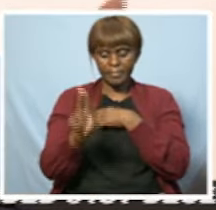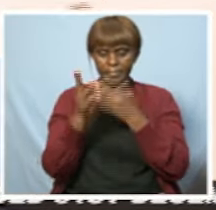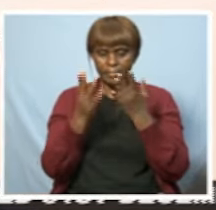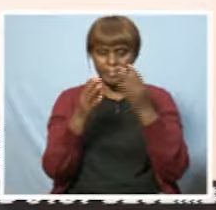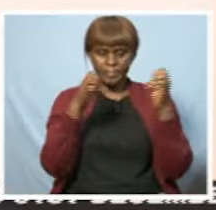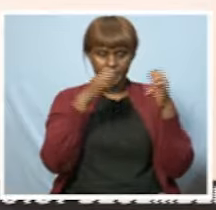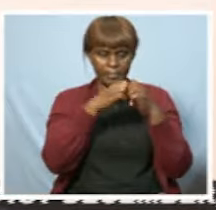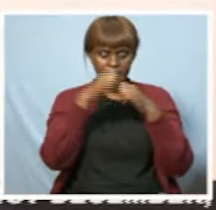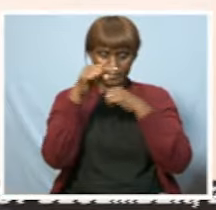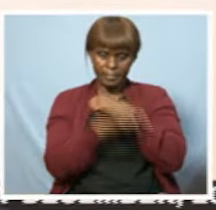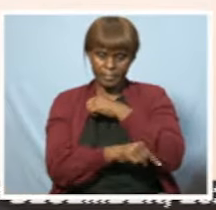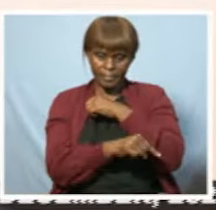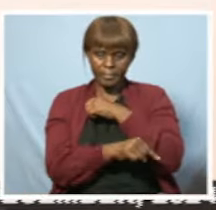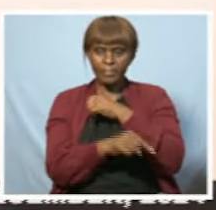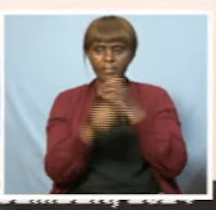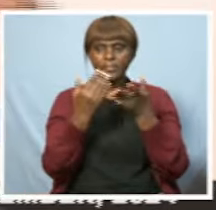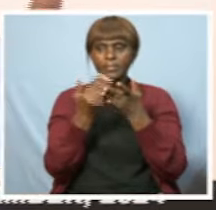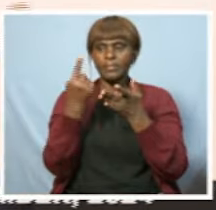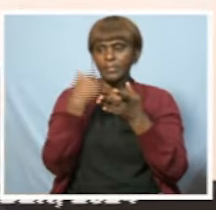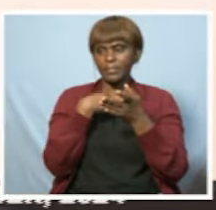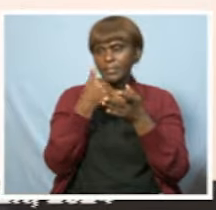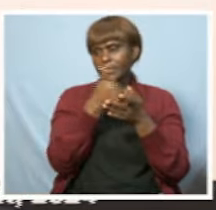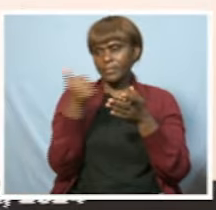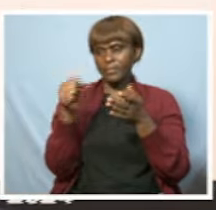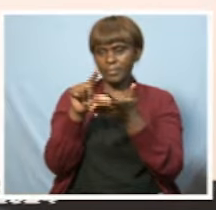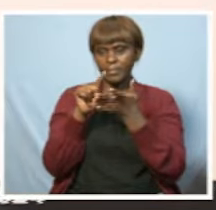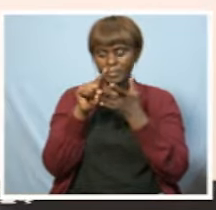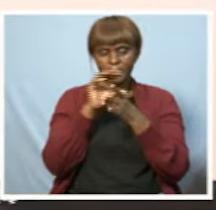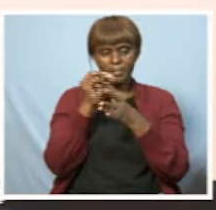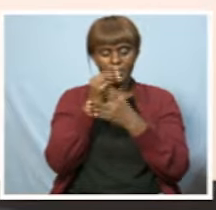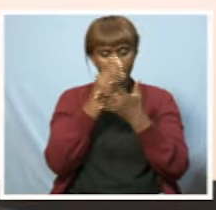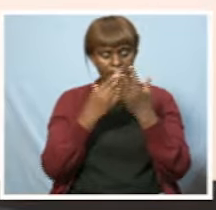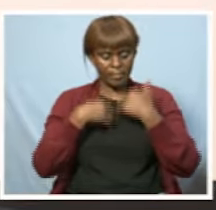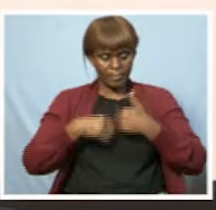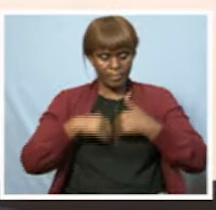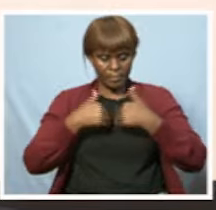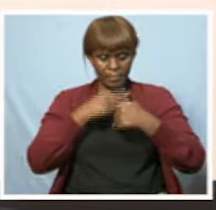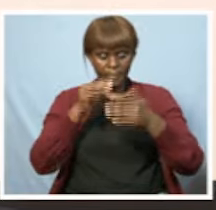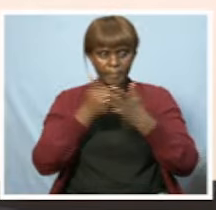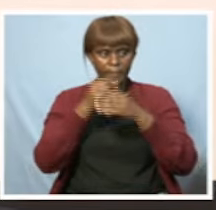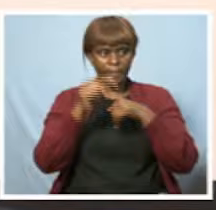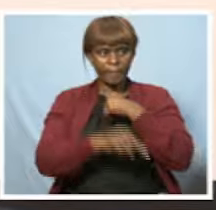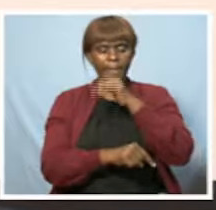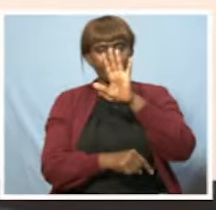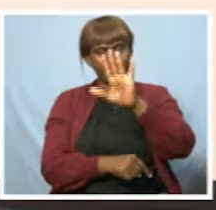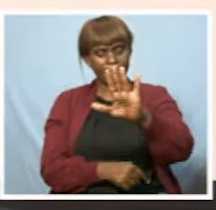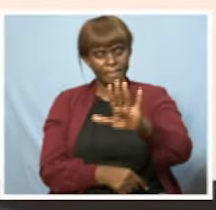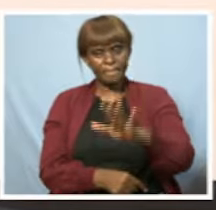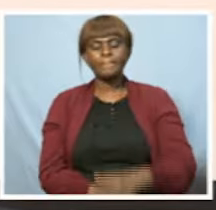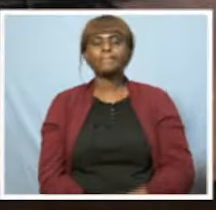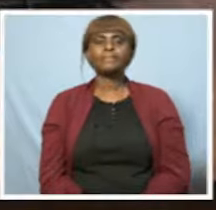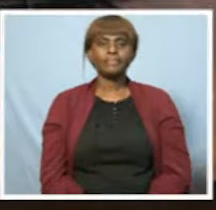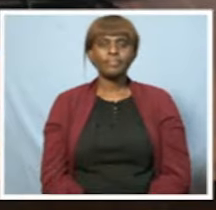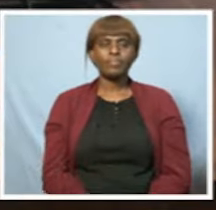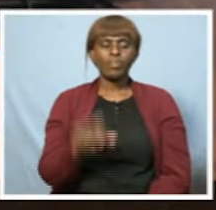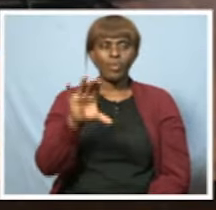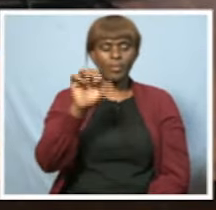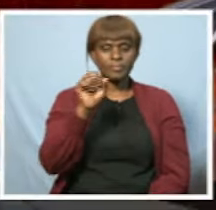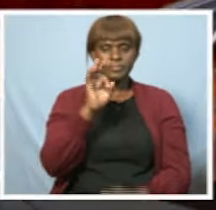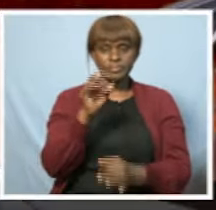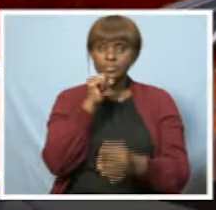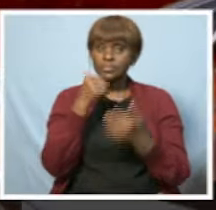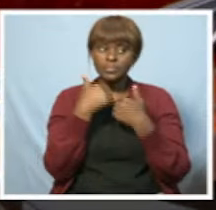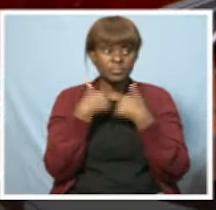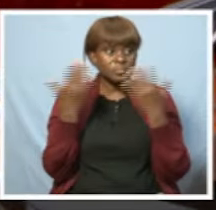on bank details, whether someone has got another loan or somebody has got all the details. Those are the details we need, CS. Yes. If you don't